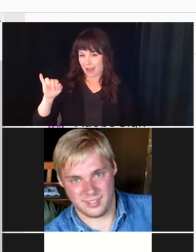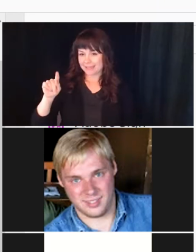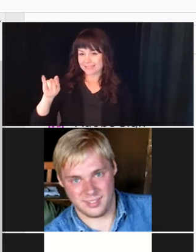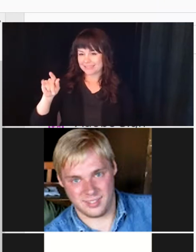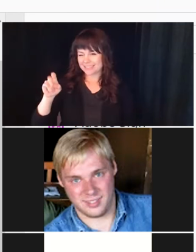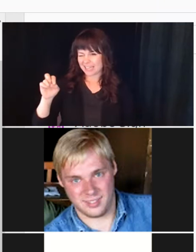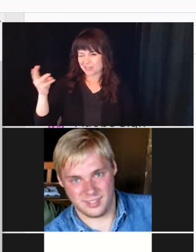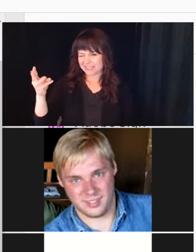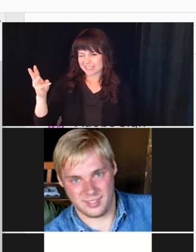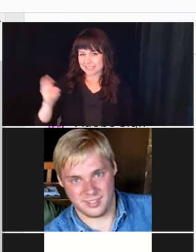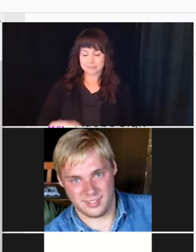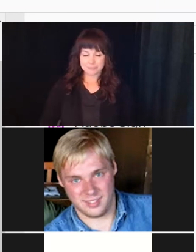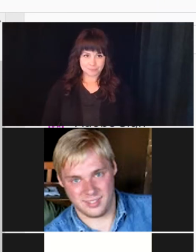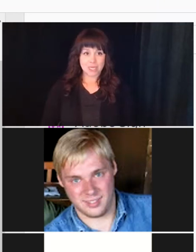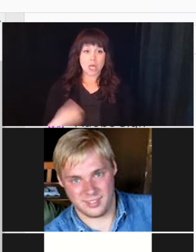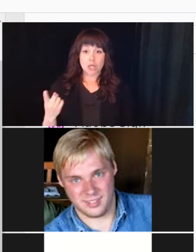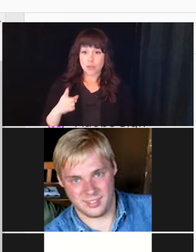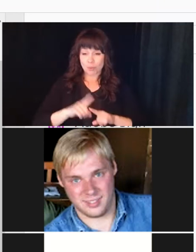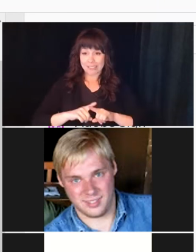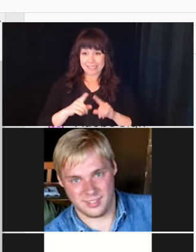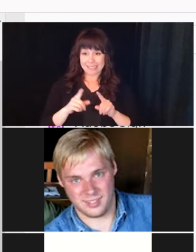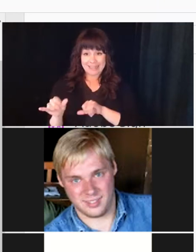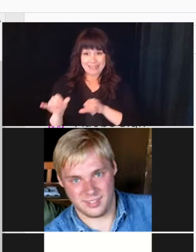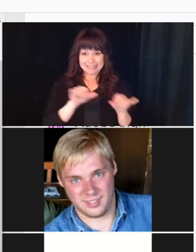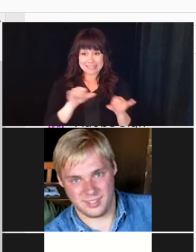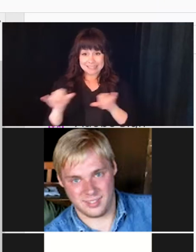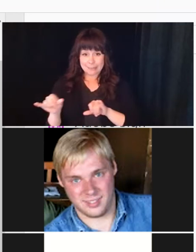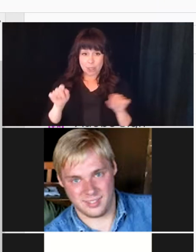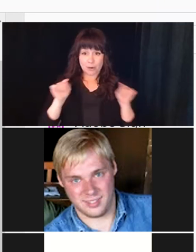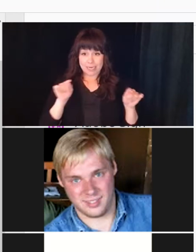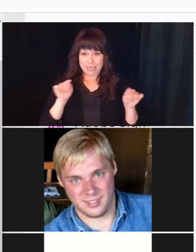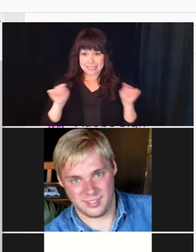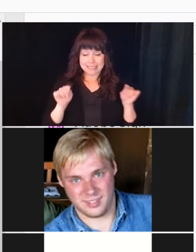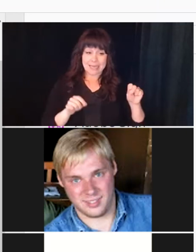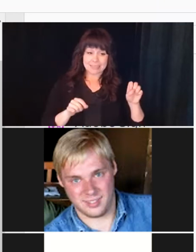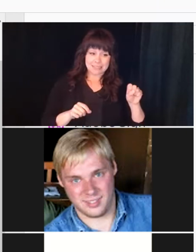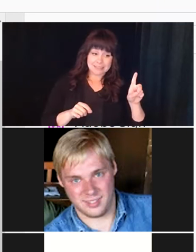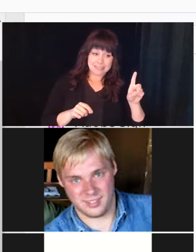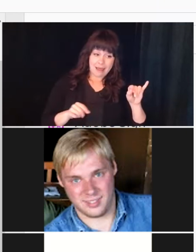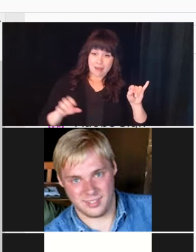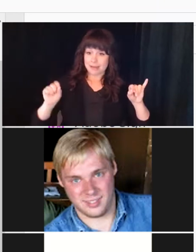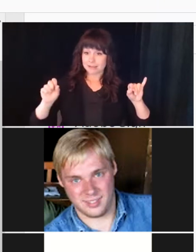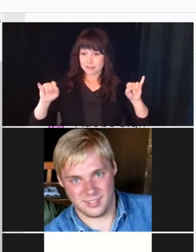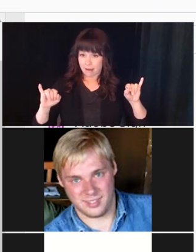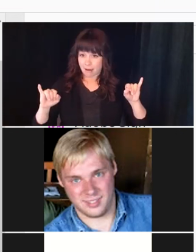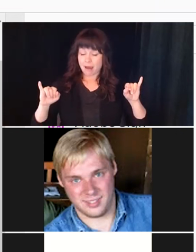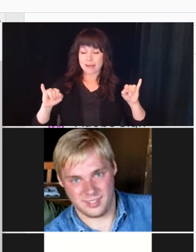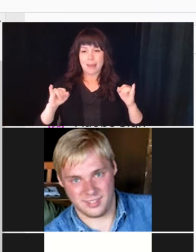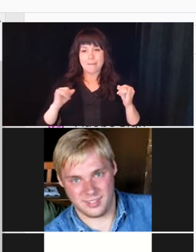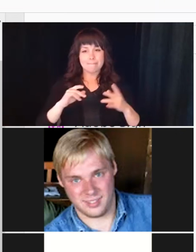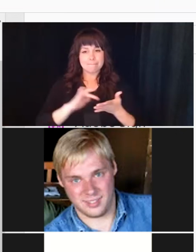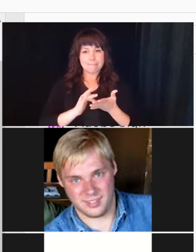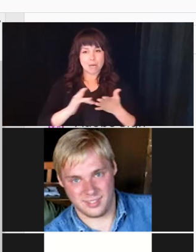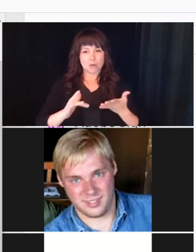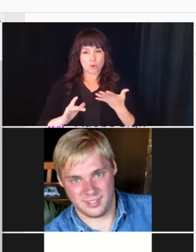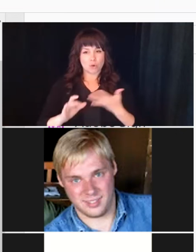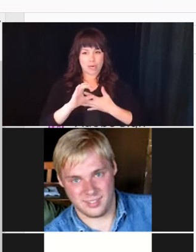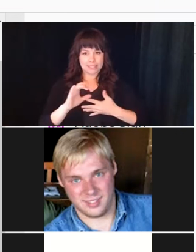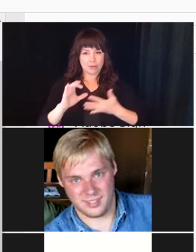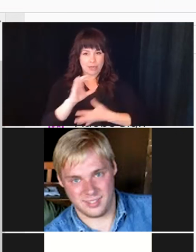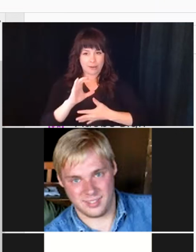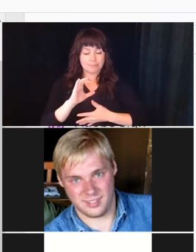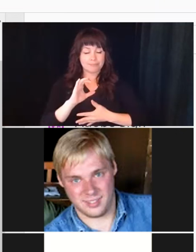is the medical criteria. So when somebody's looking at establishing eligibility for SSI, the medical criteria